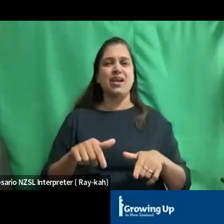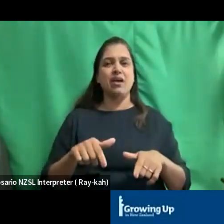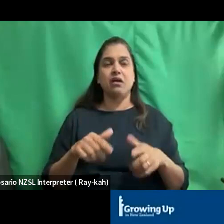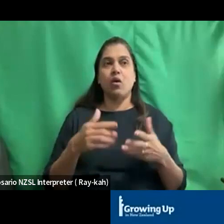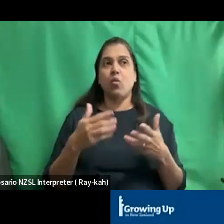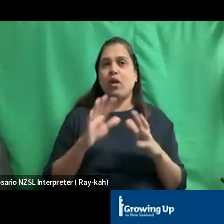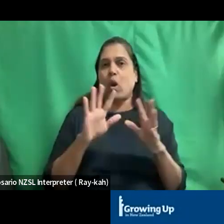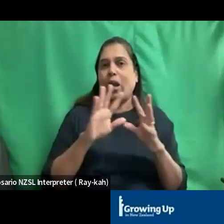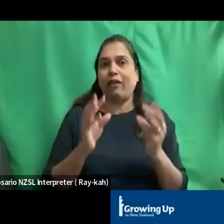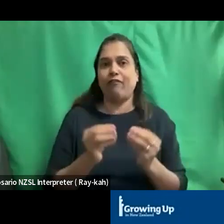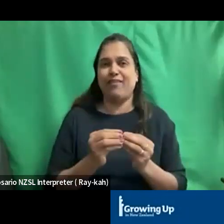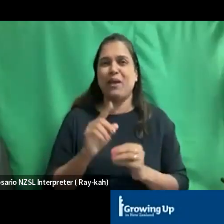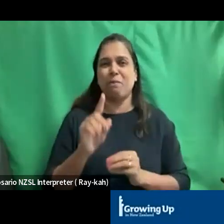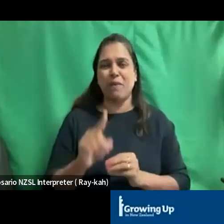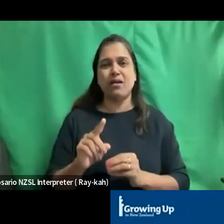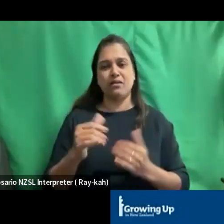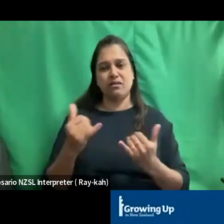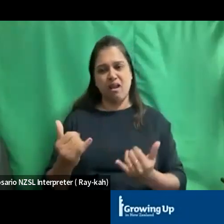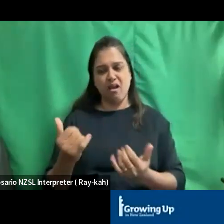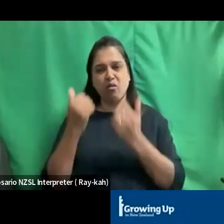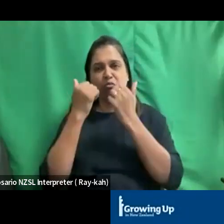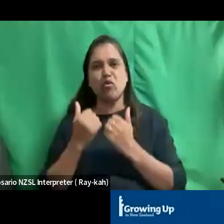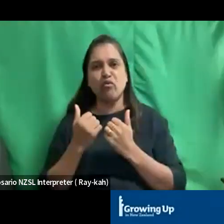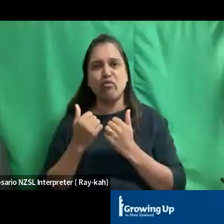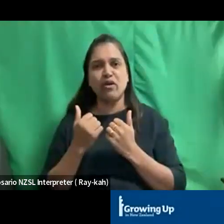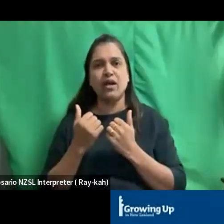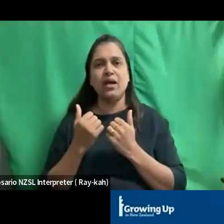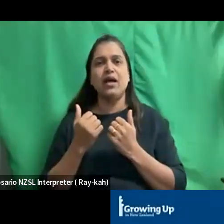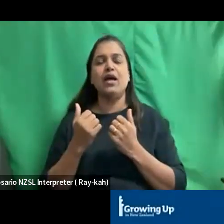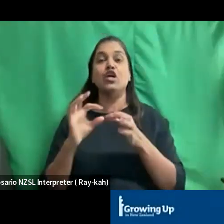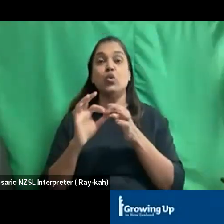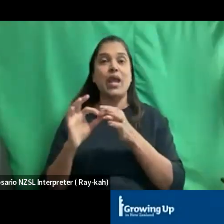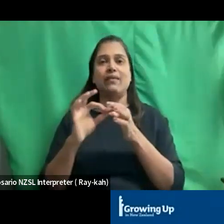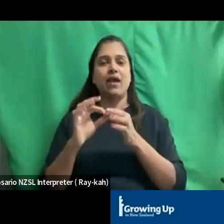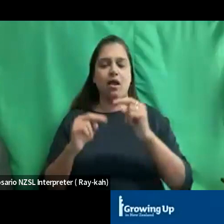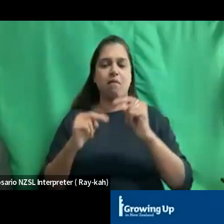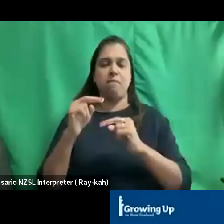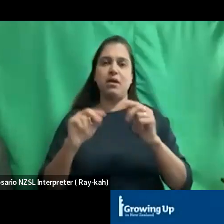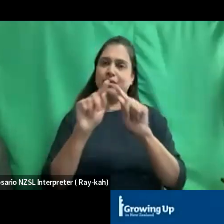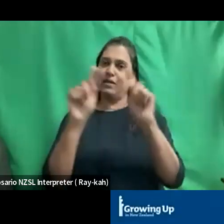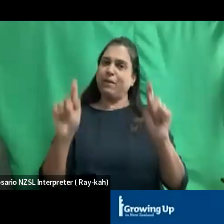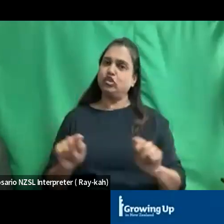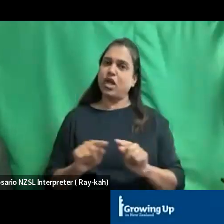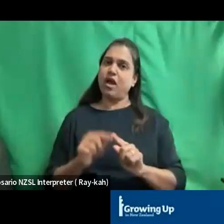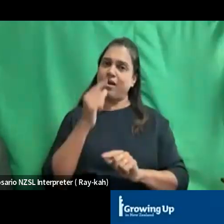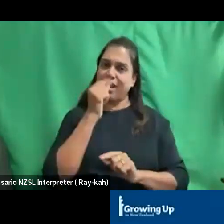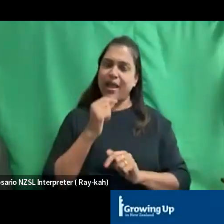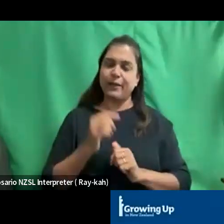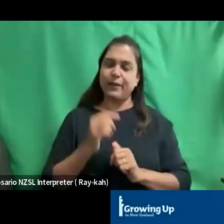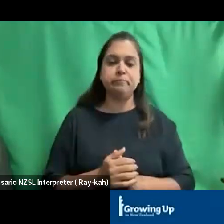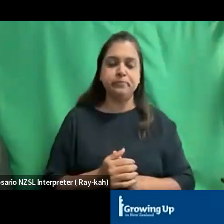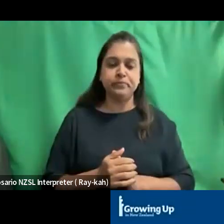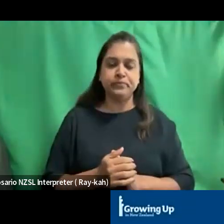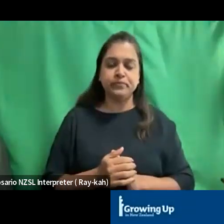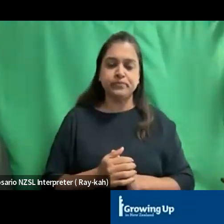obviously, but the pieces are coming together and we're building a picture. And I have to say that from a policy and research perspective,